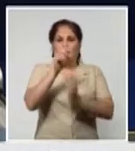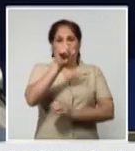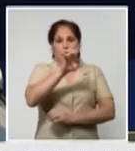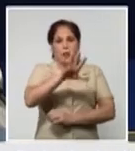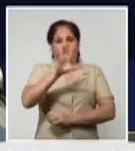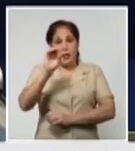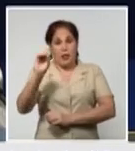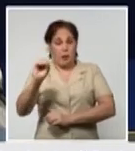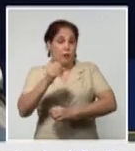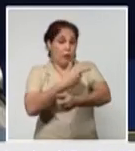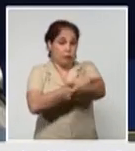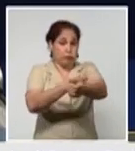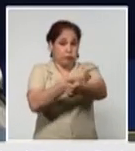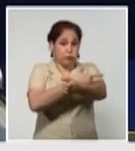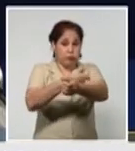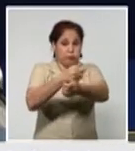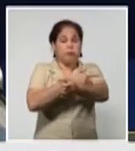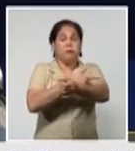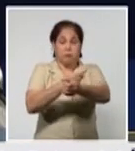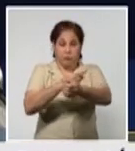studied